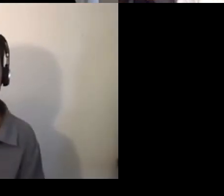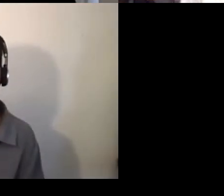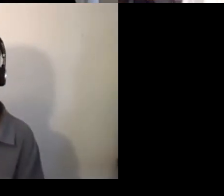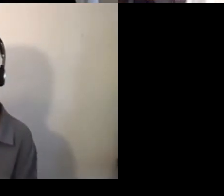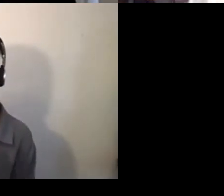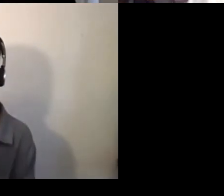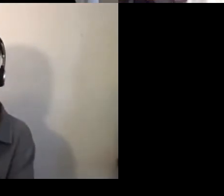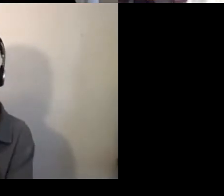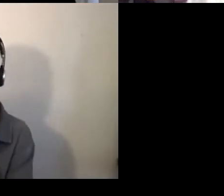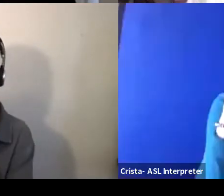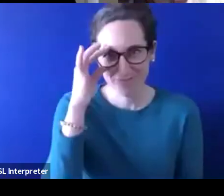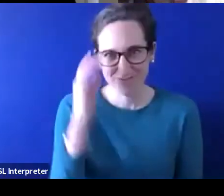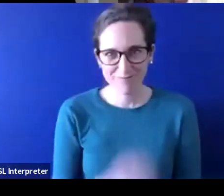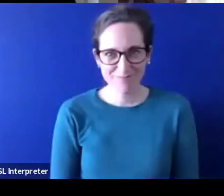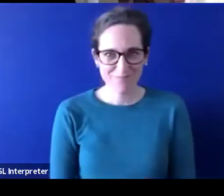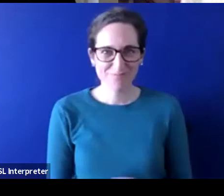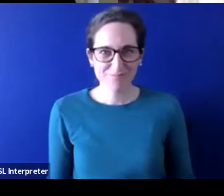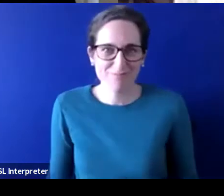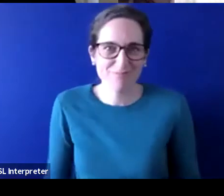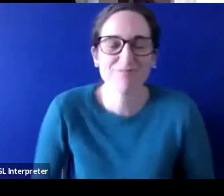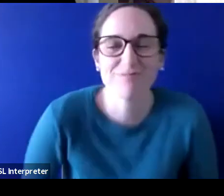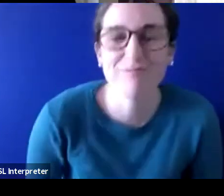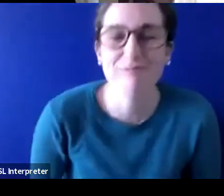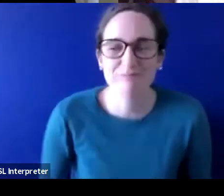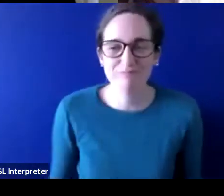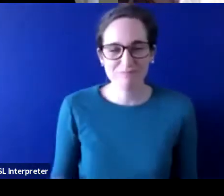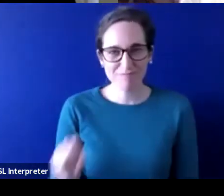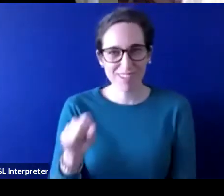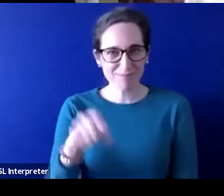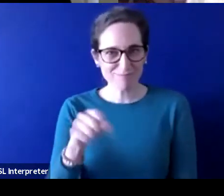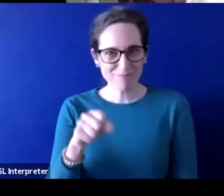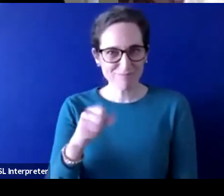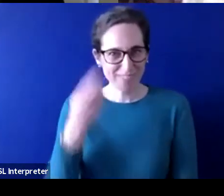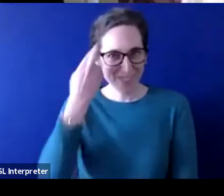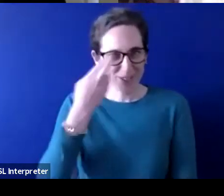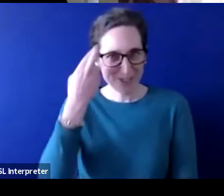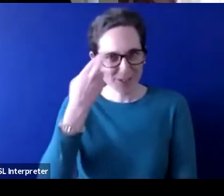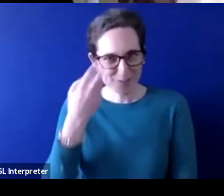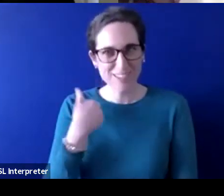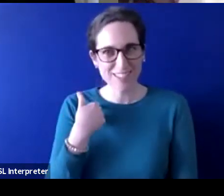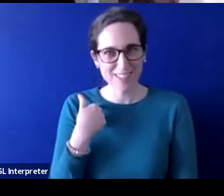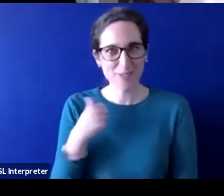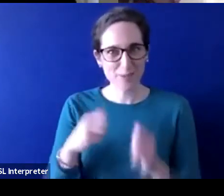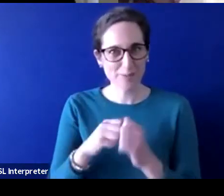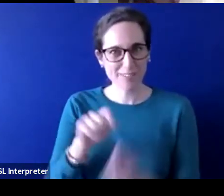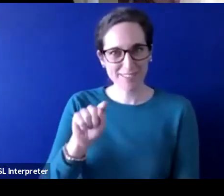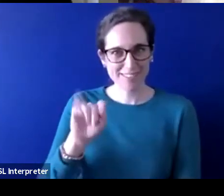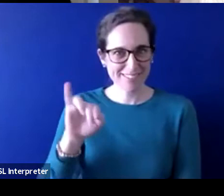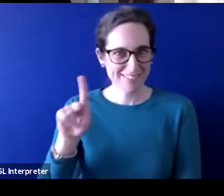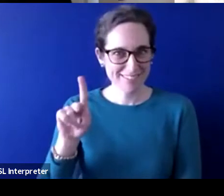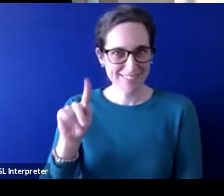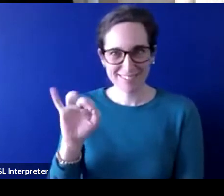why TikTok grew so quickly during the pandemic in particular. And I think what you're describing is the work